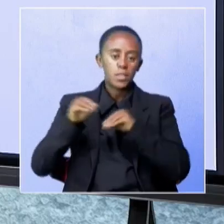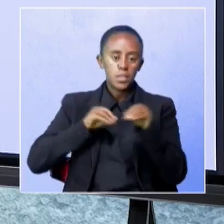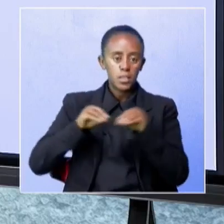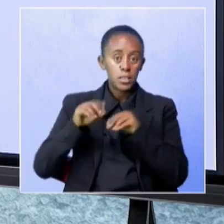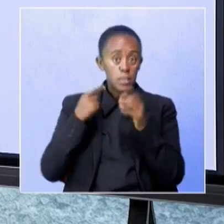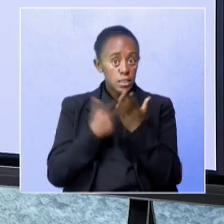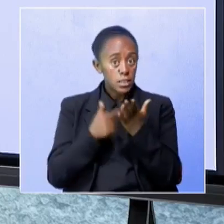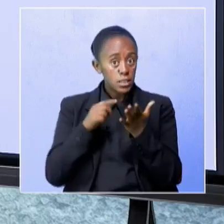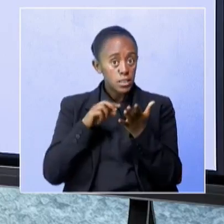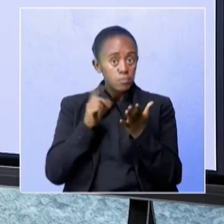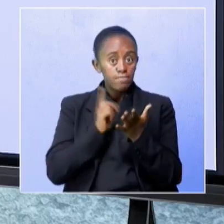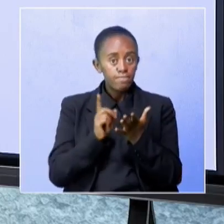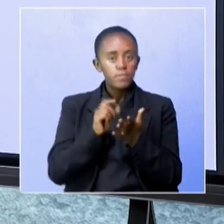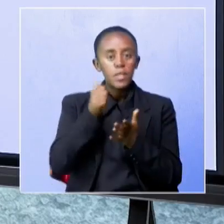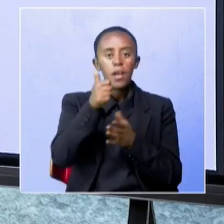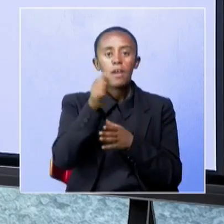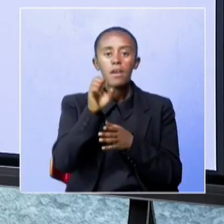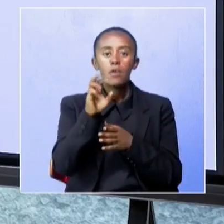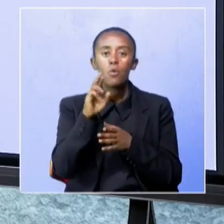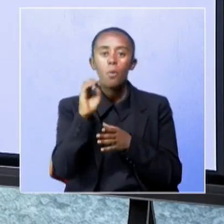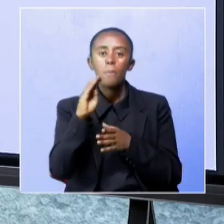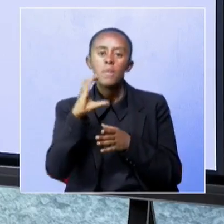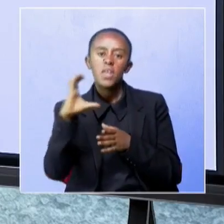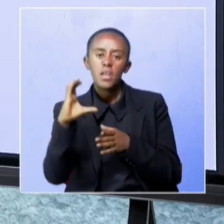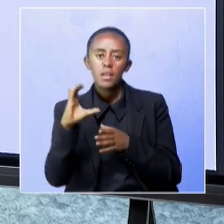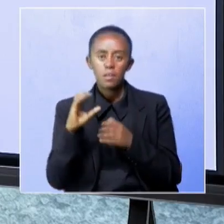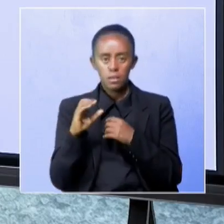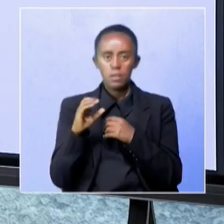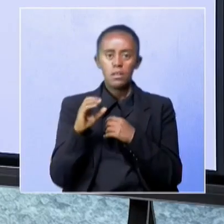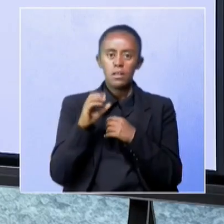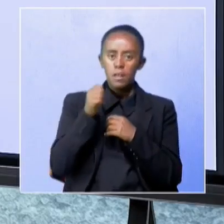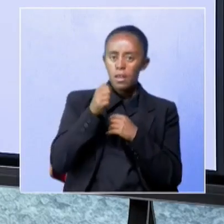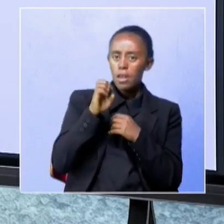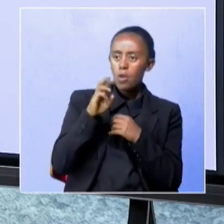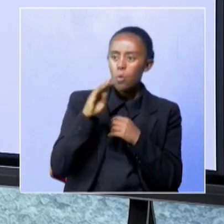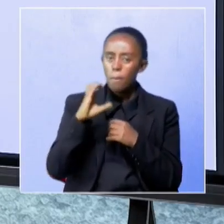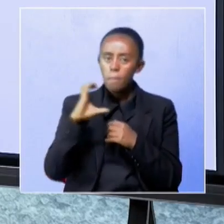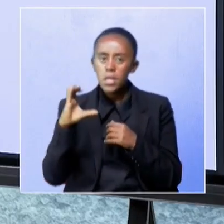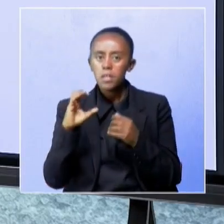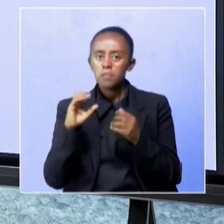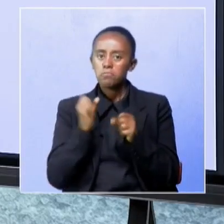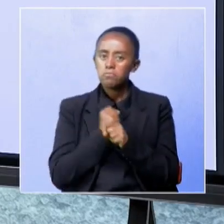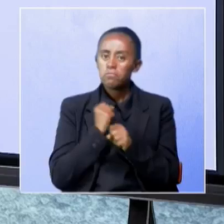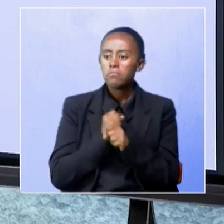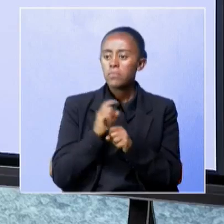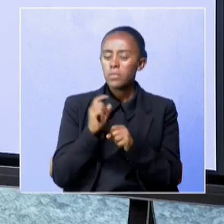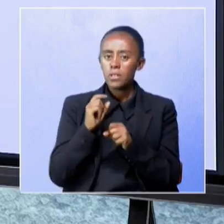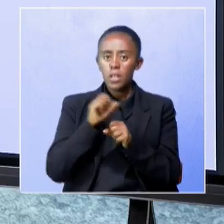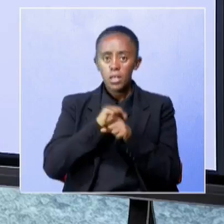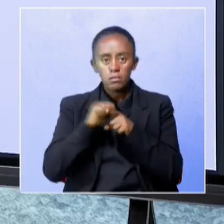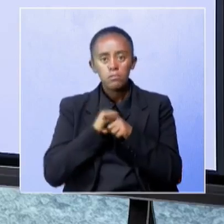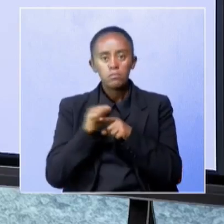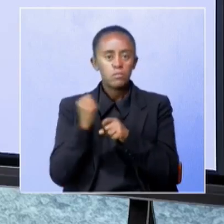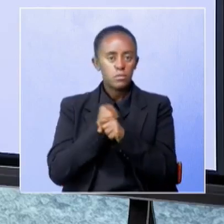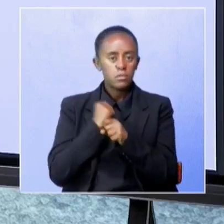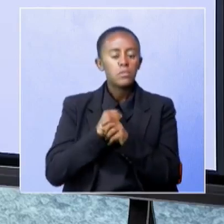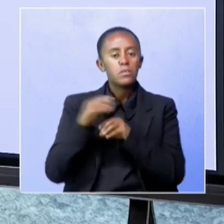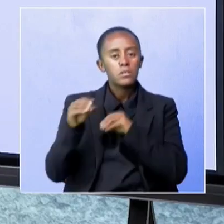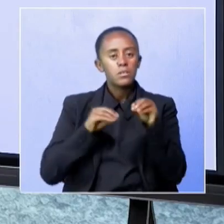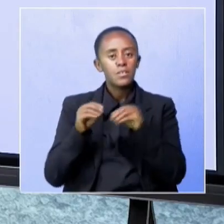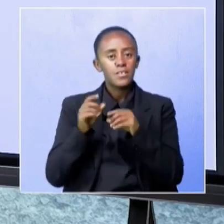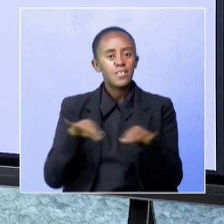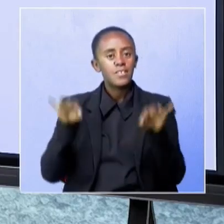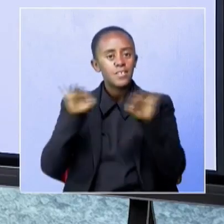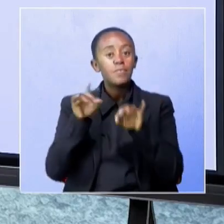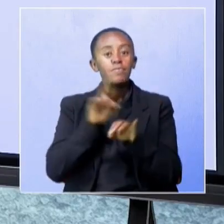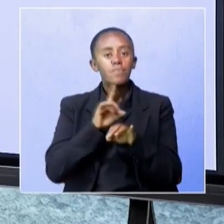aerobic. So if people say aerobics exercise, it means exercises that require your